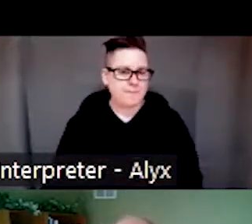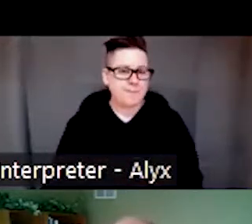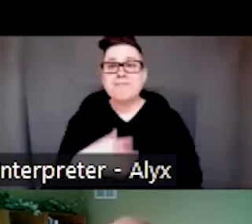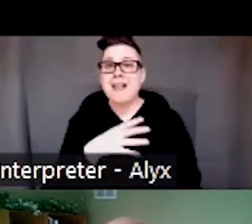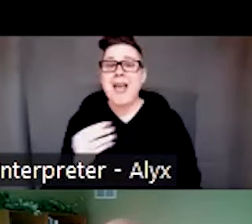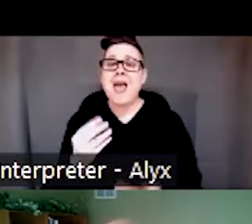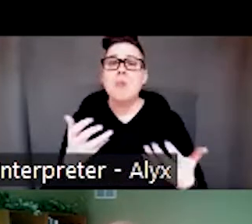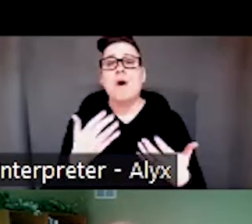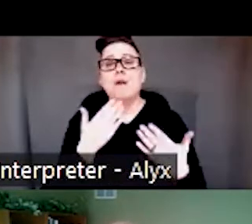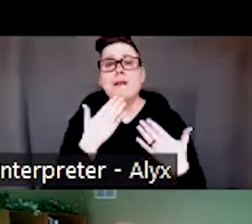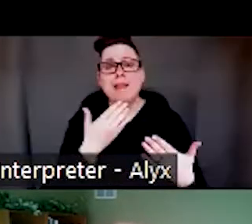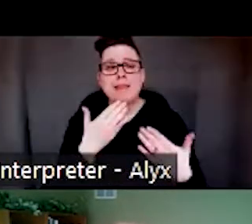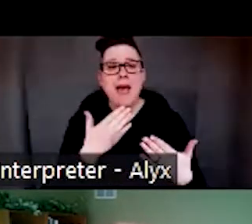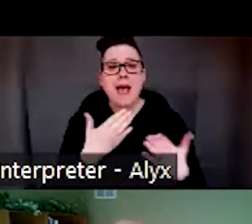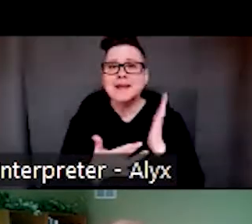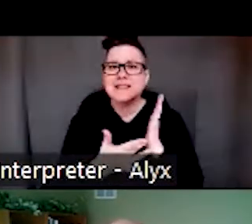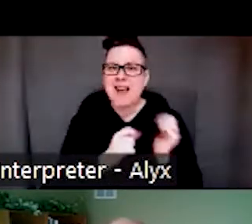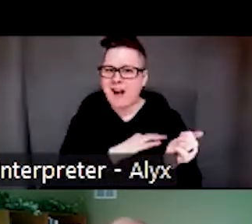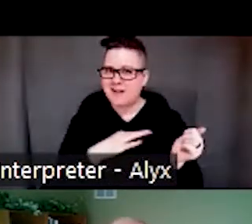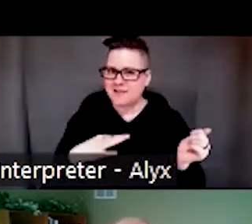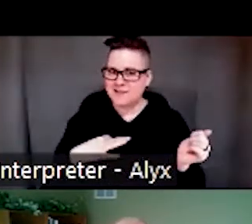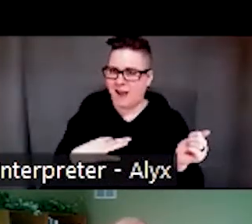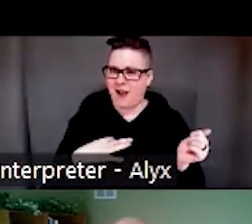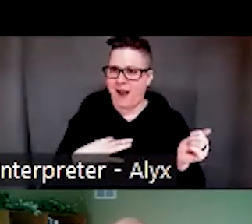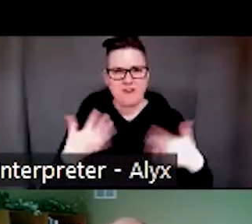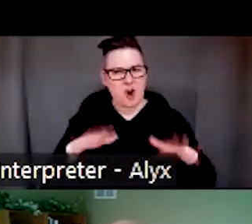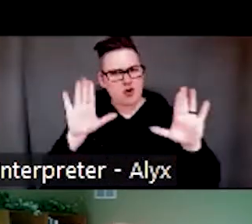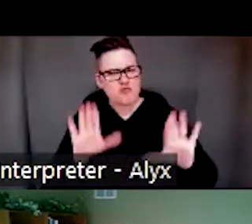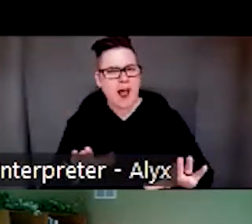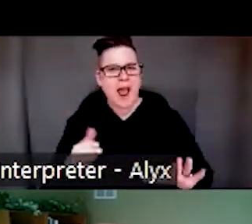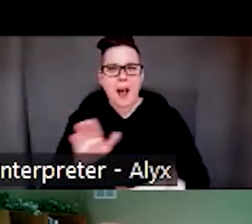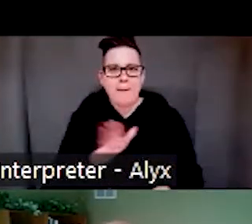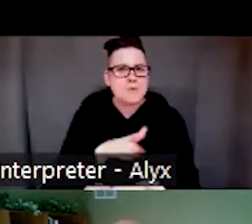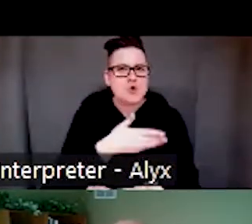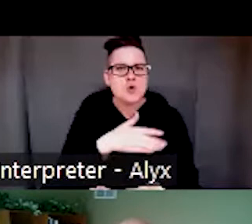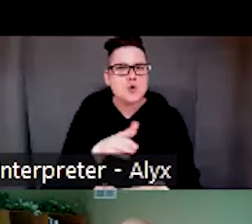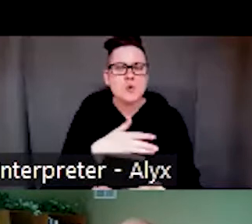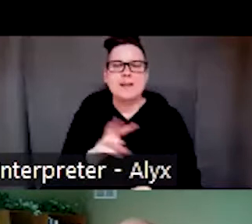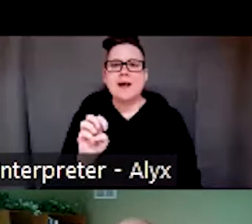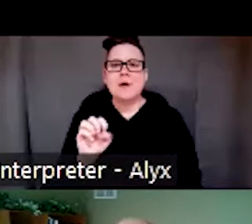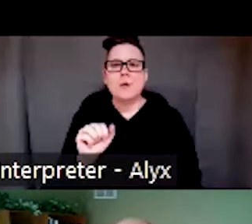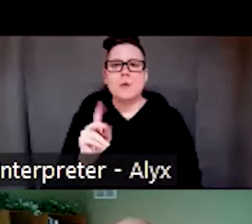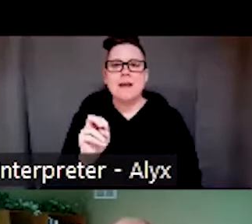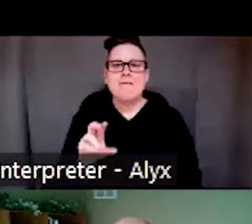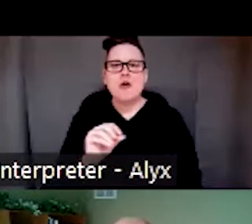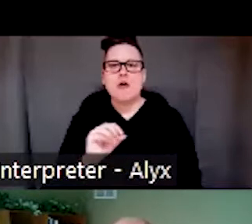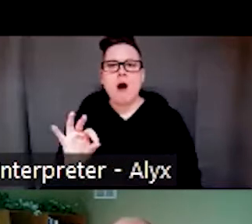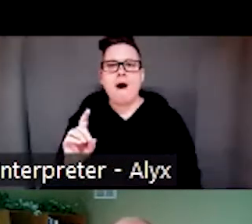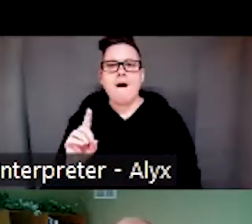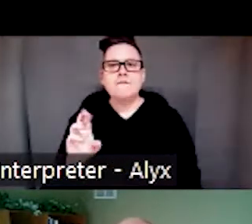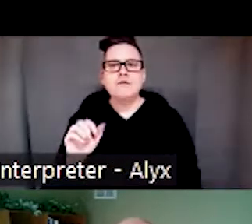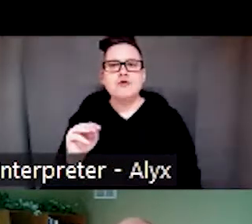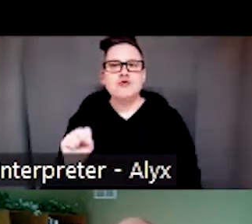thank the technical staff for that great lead-in music, Weaver of Dreams by Freddie Hubbard. How